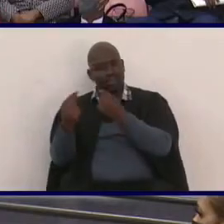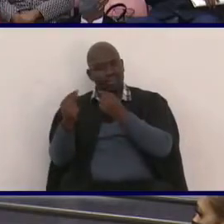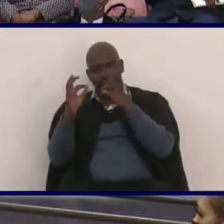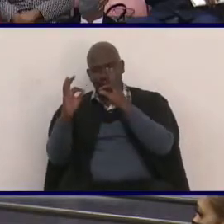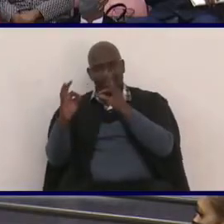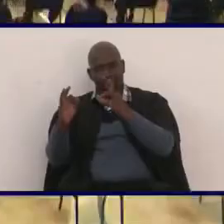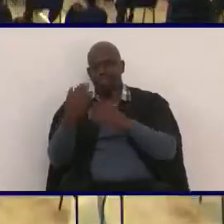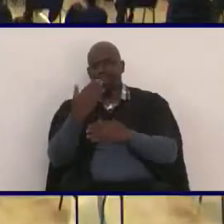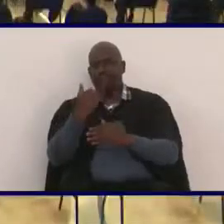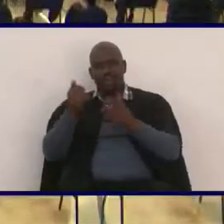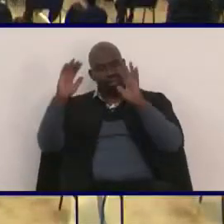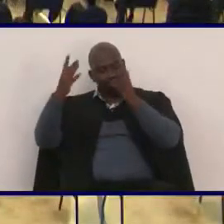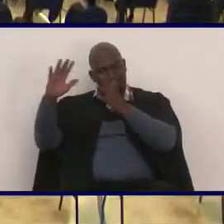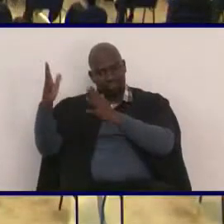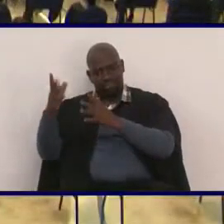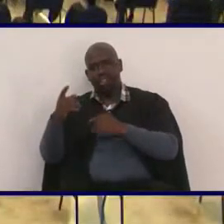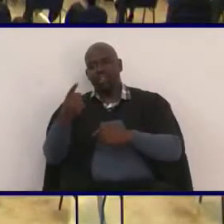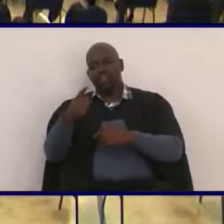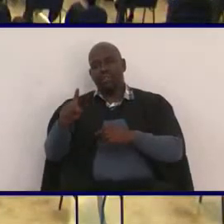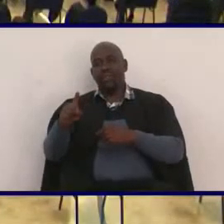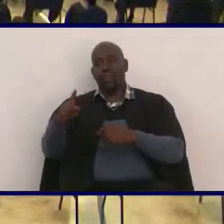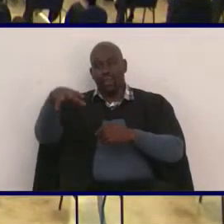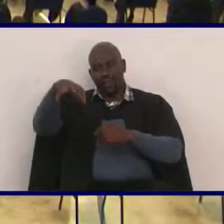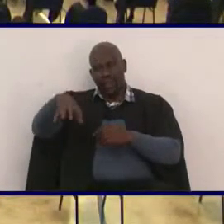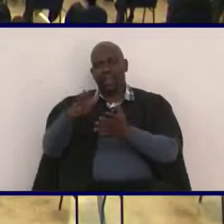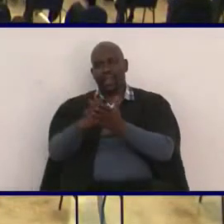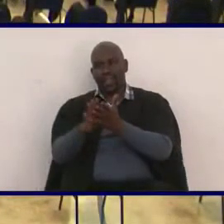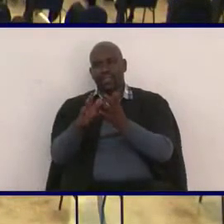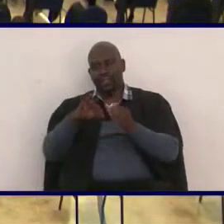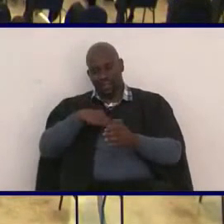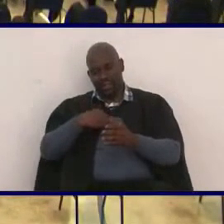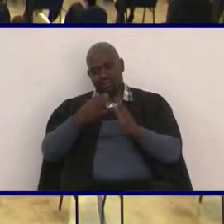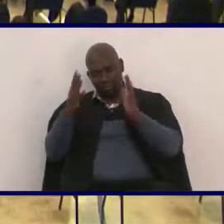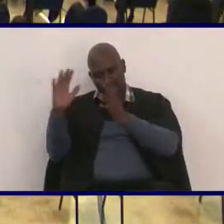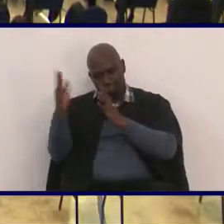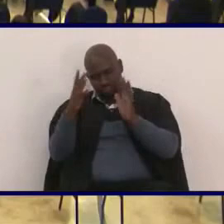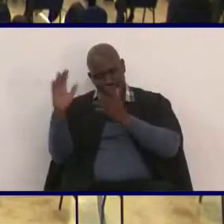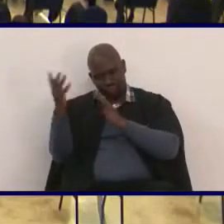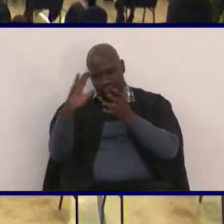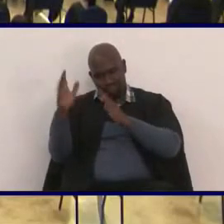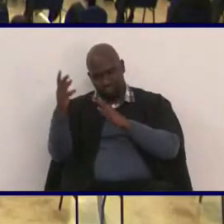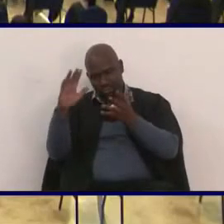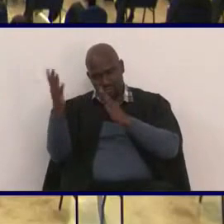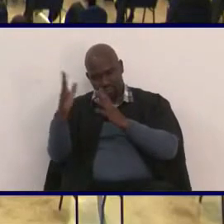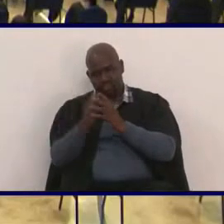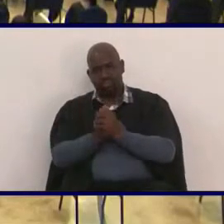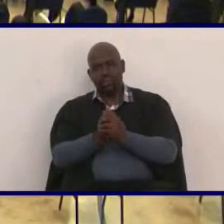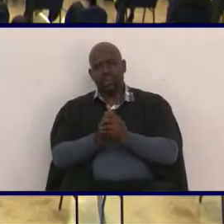faculty, to yourself.